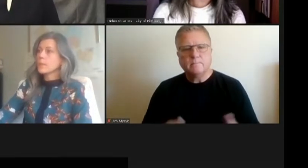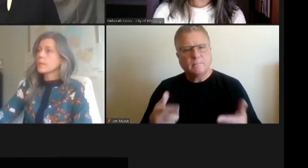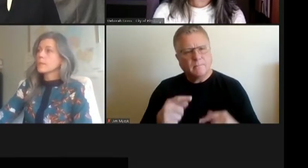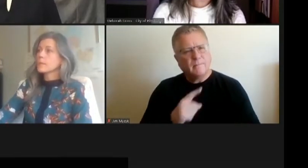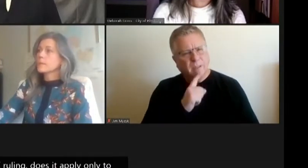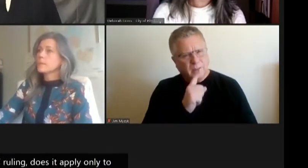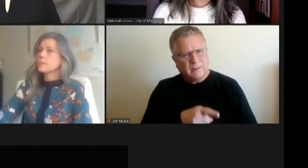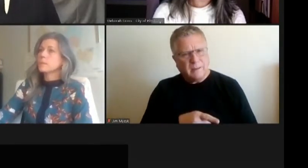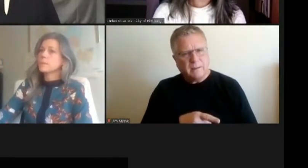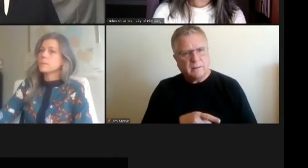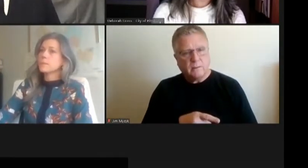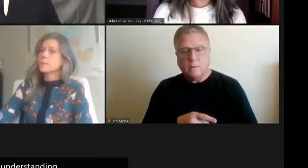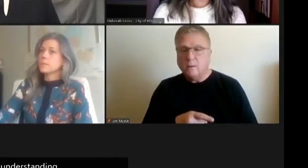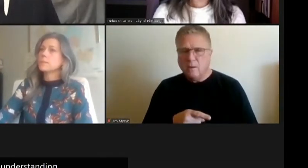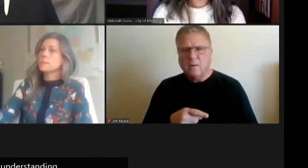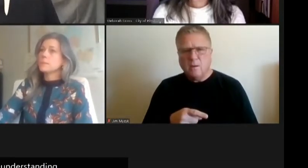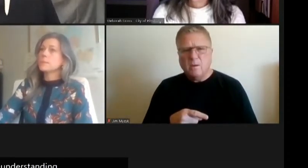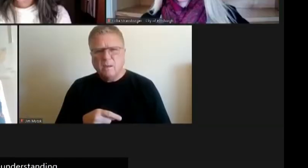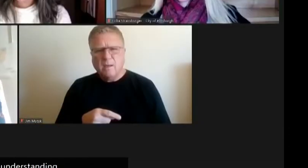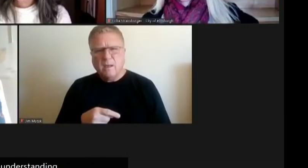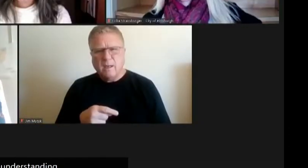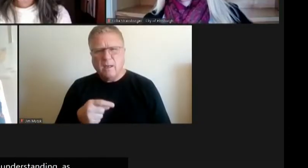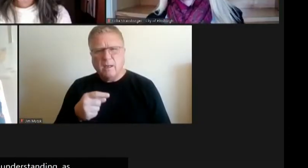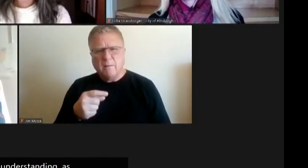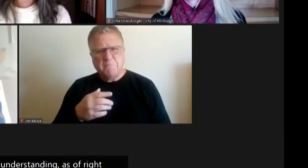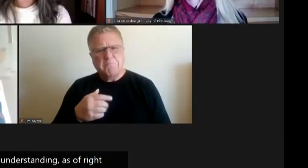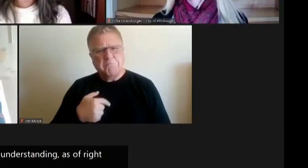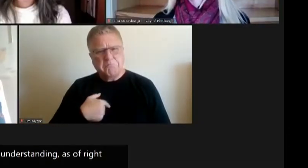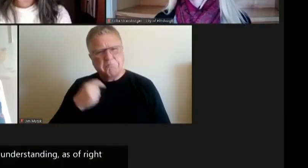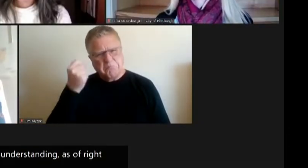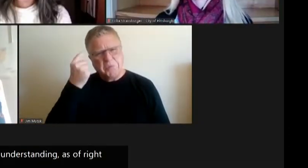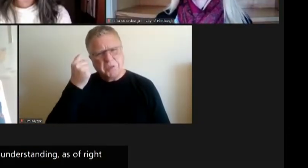And at least that is my understanding as of right now.